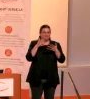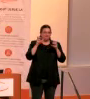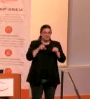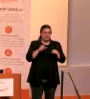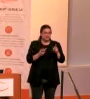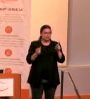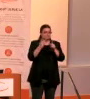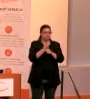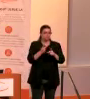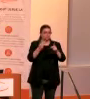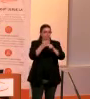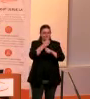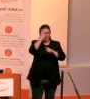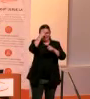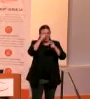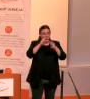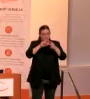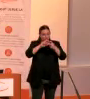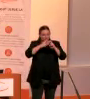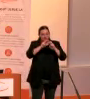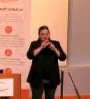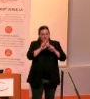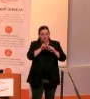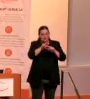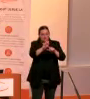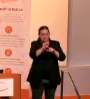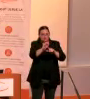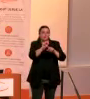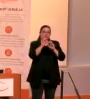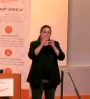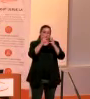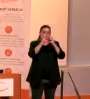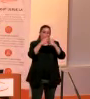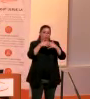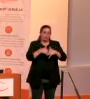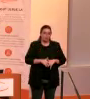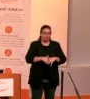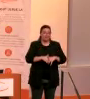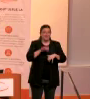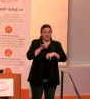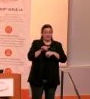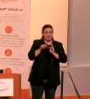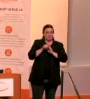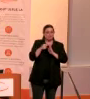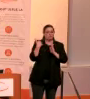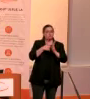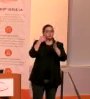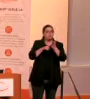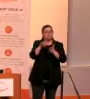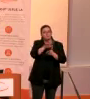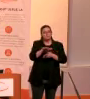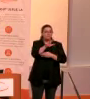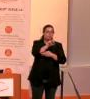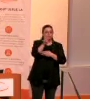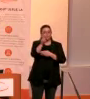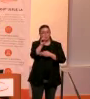and the death of neurons. And this is seen at about 30 to 40% of lupus patients,